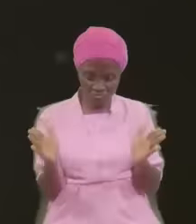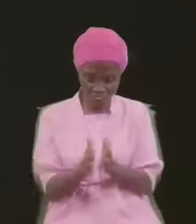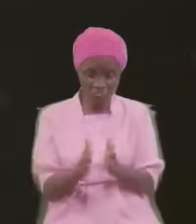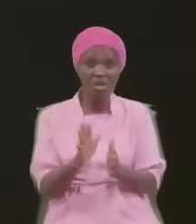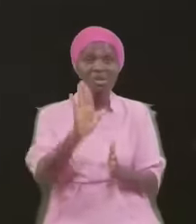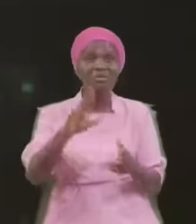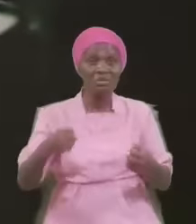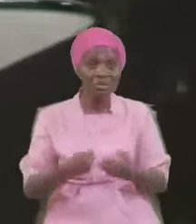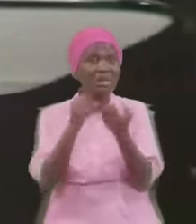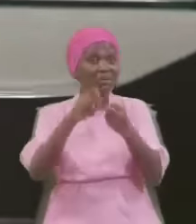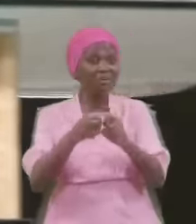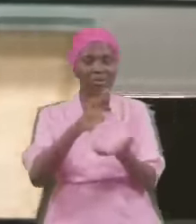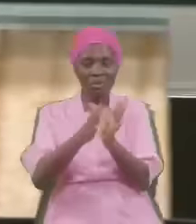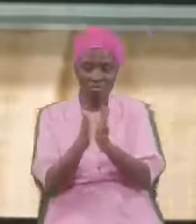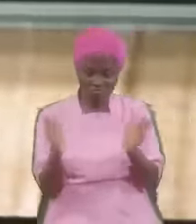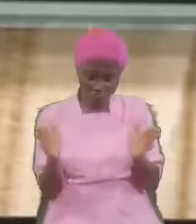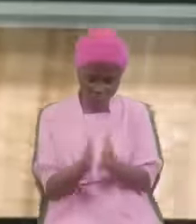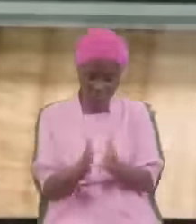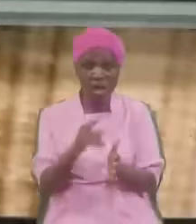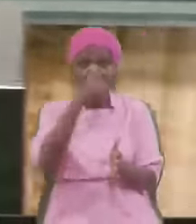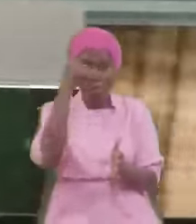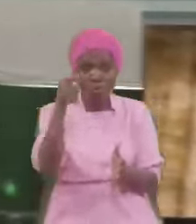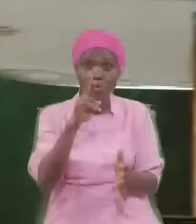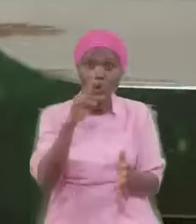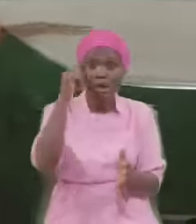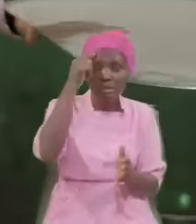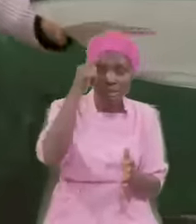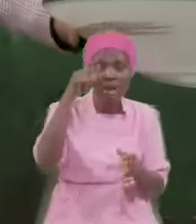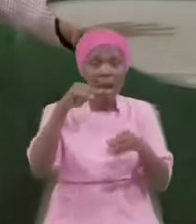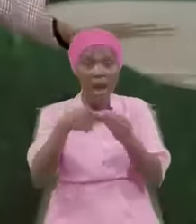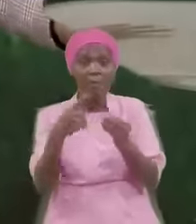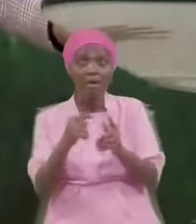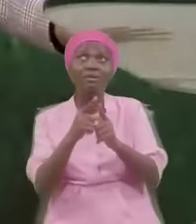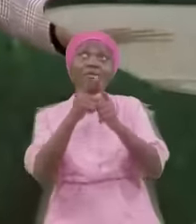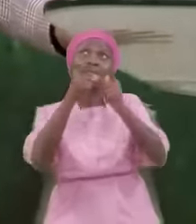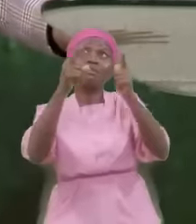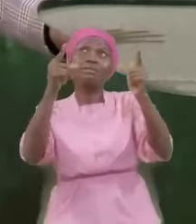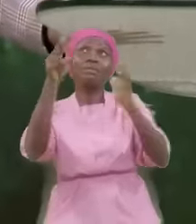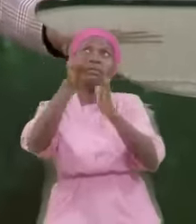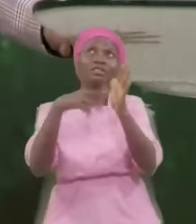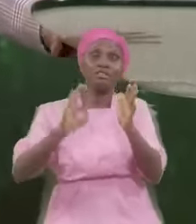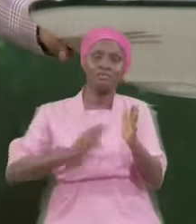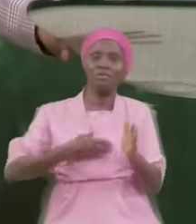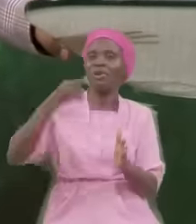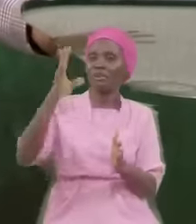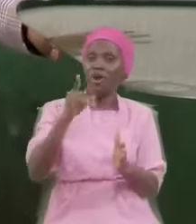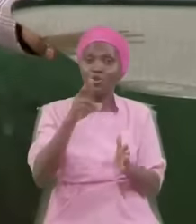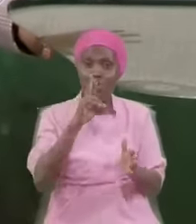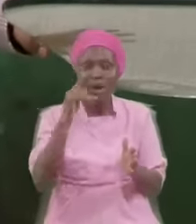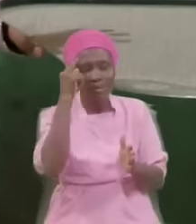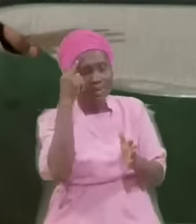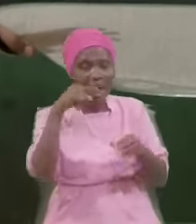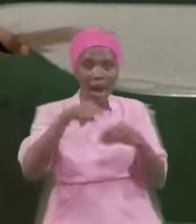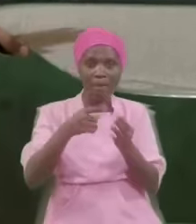Your challenges become smaller because you are thinking about the greatness of our God. You're thinking about